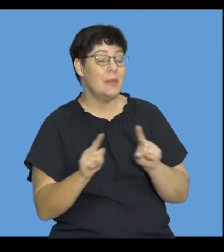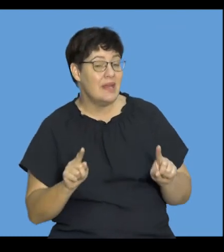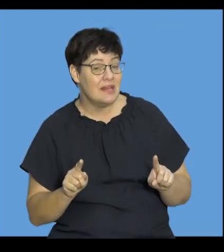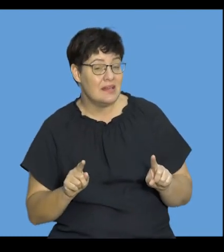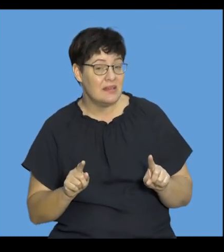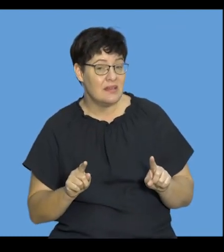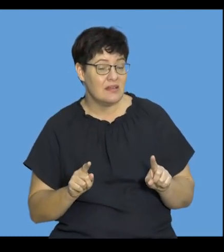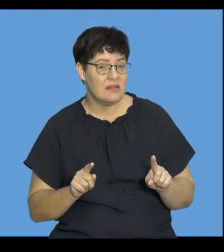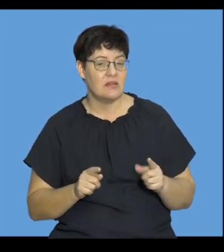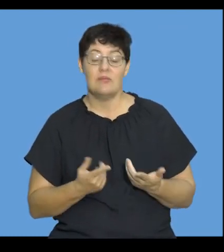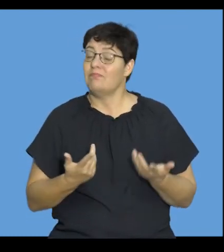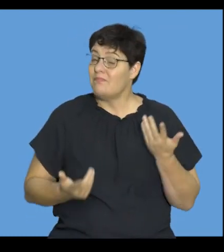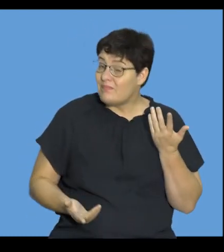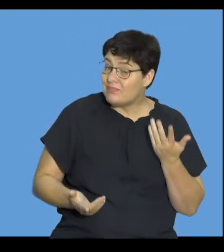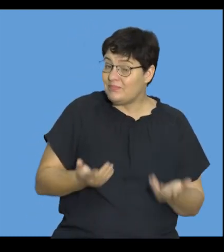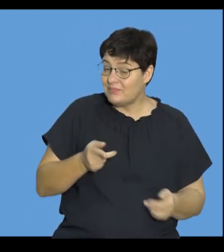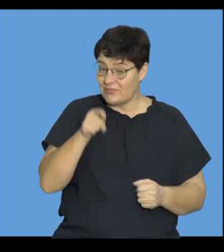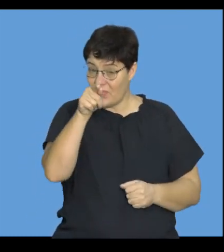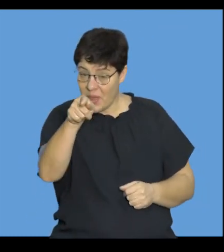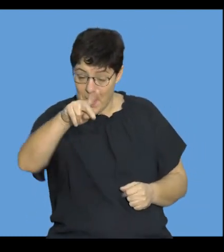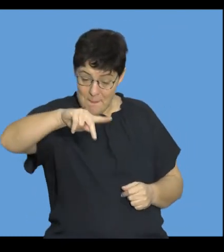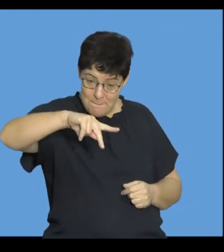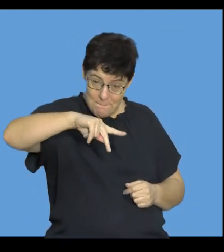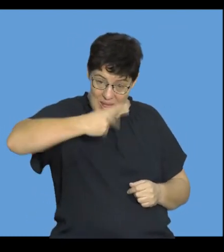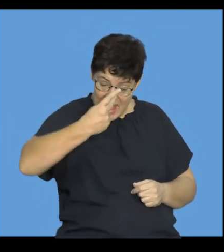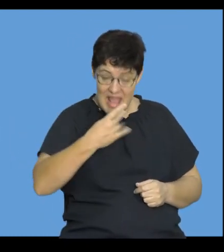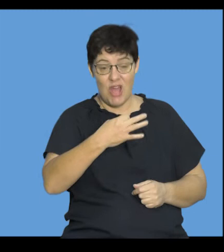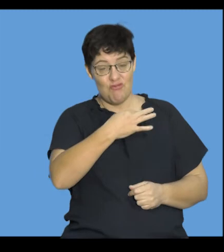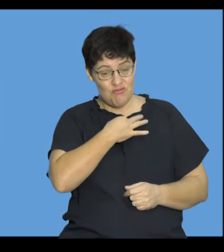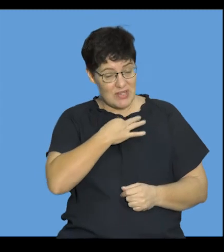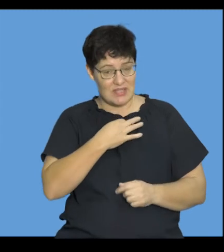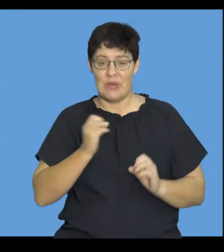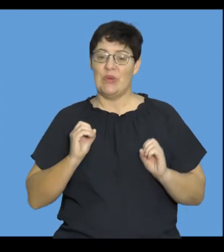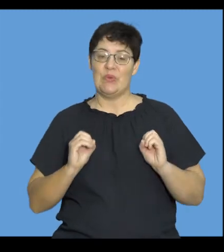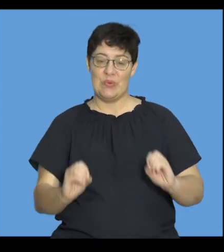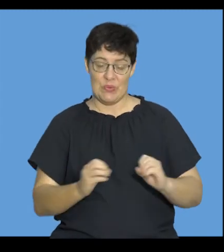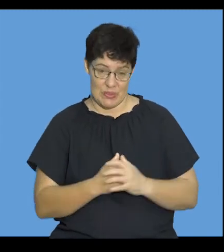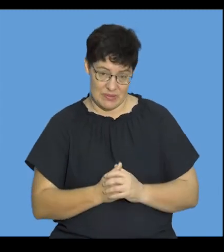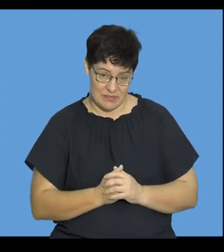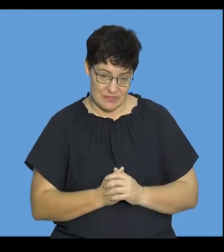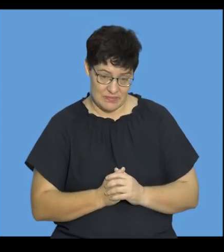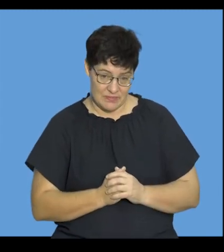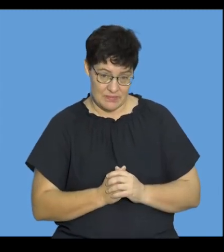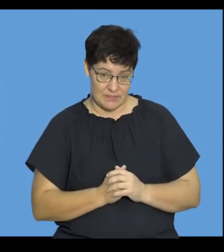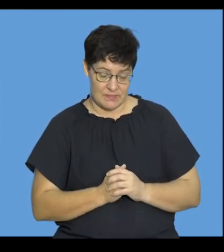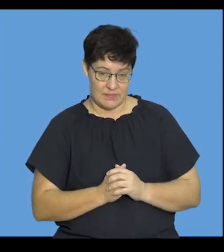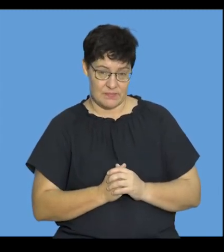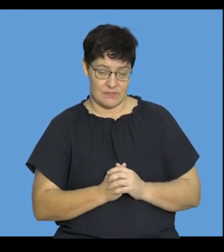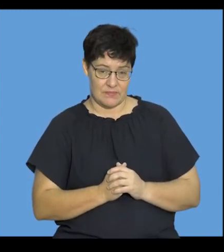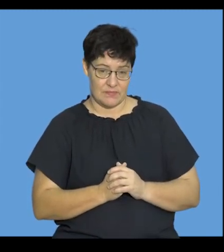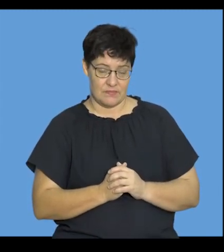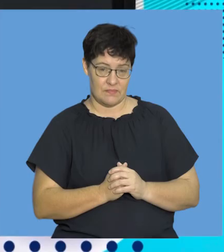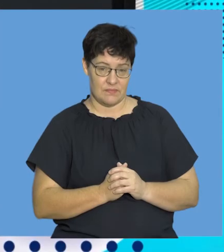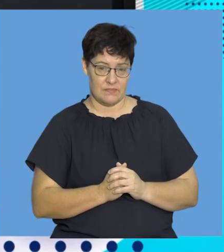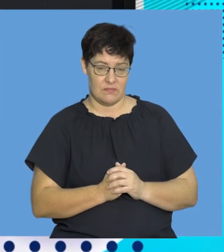same time, there is the possibility and the risk of bad debts,